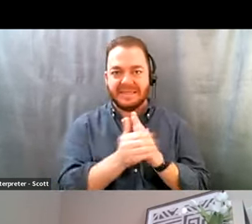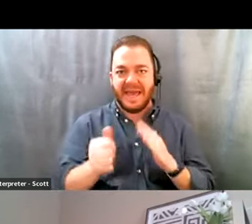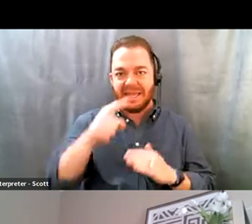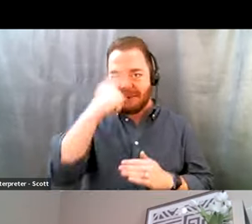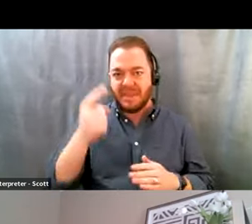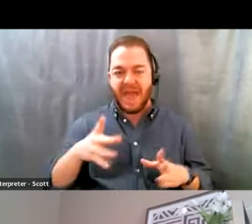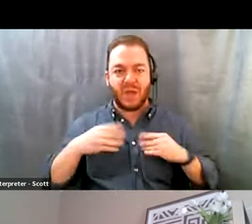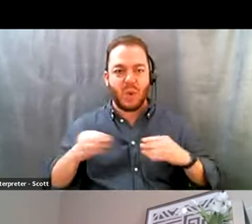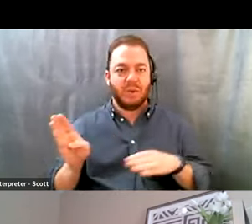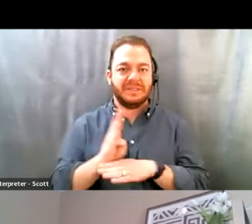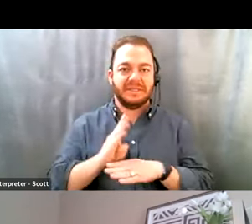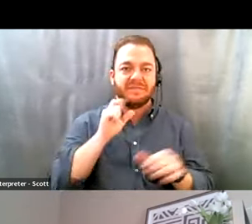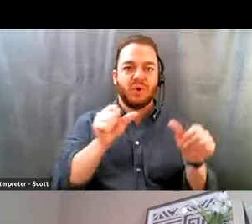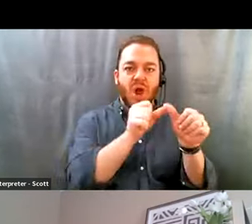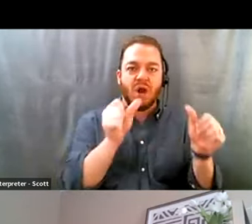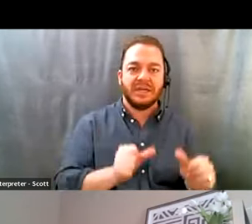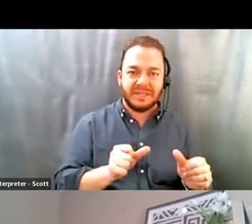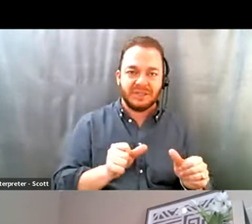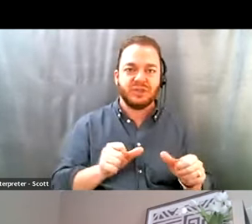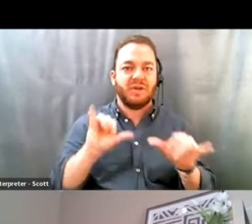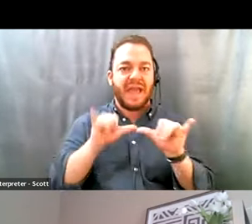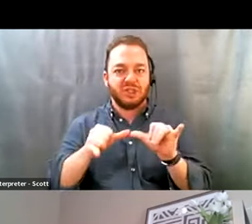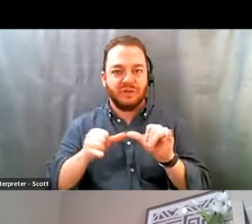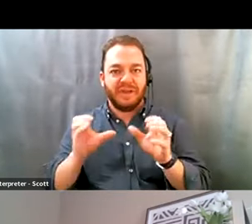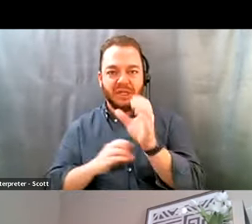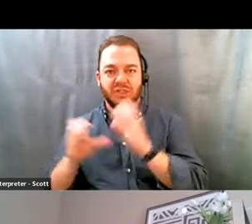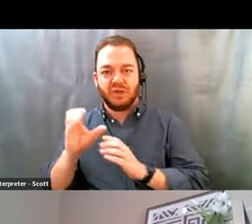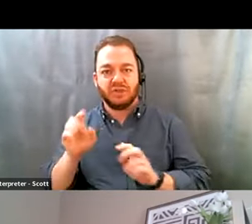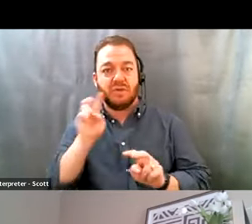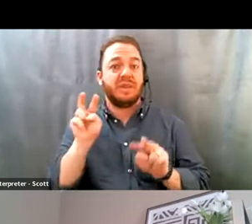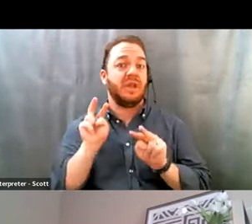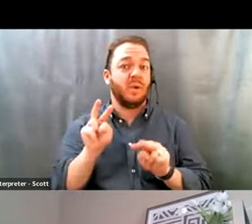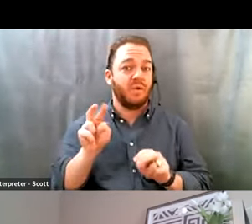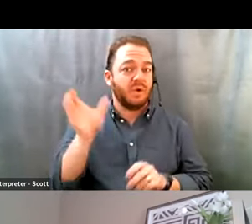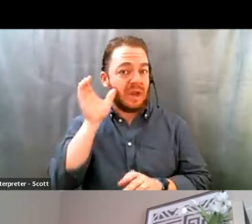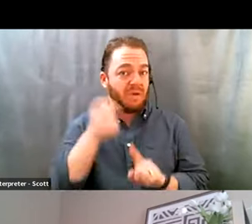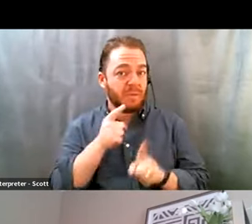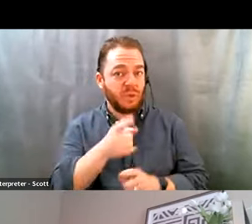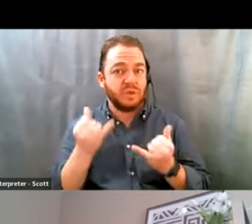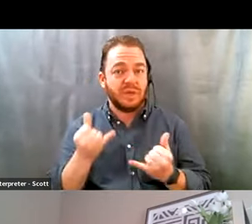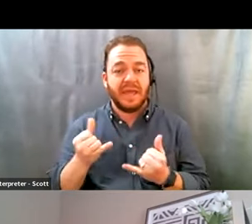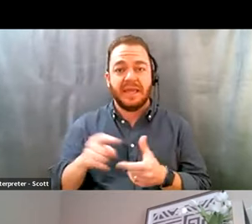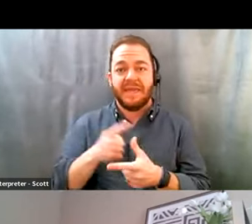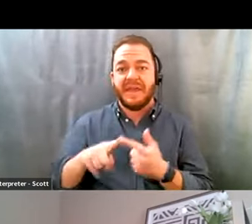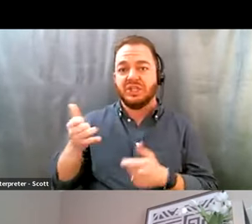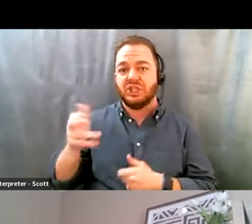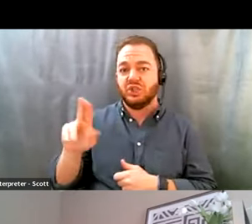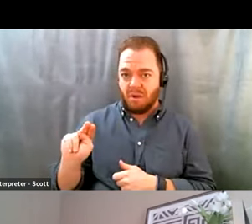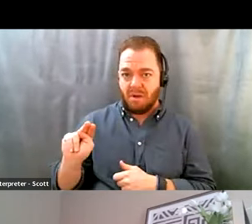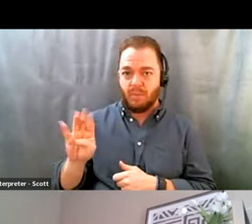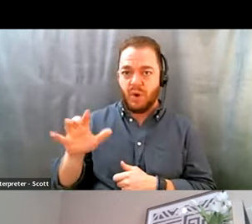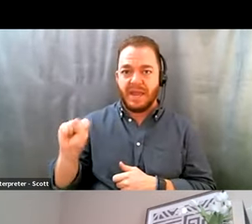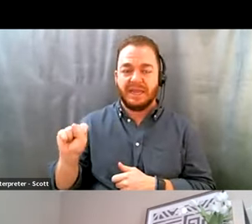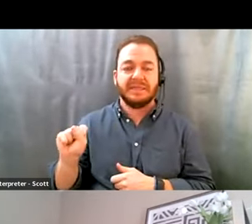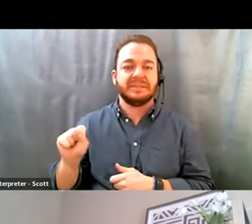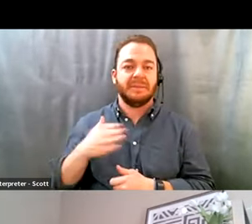engineering, and construction community. So really looking forward to hearing from you today. And then John Brays is a